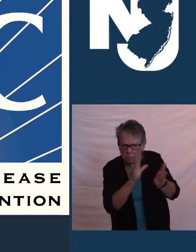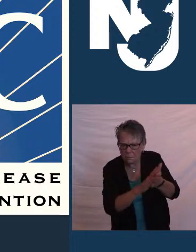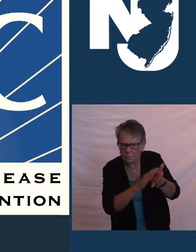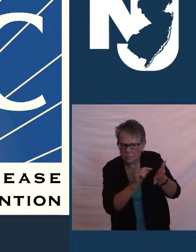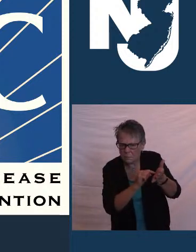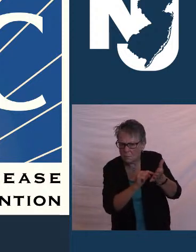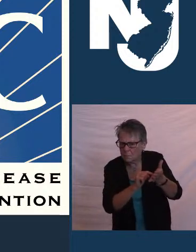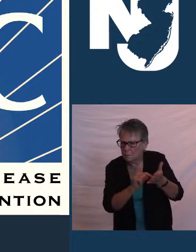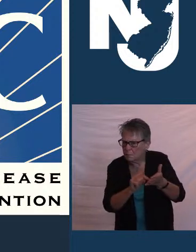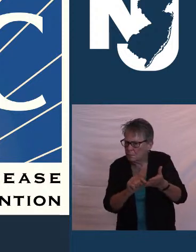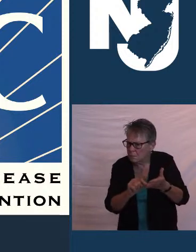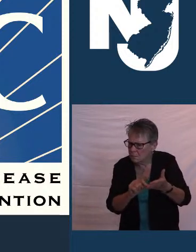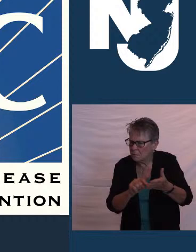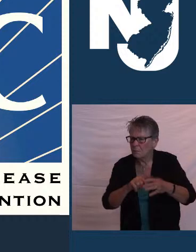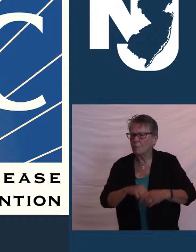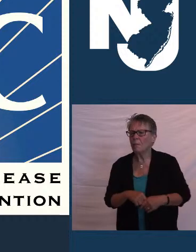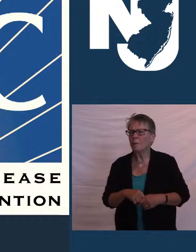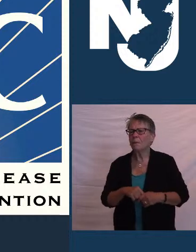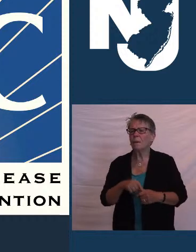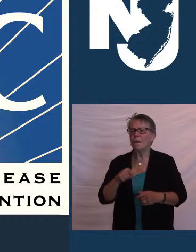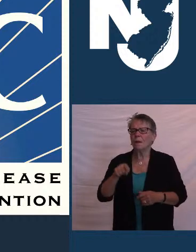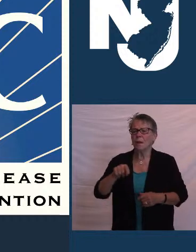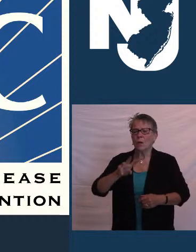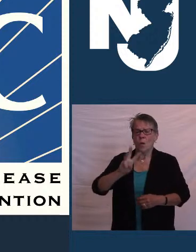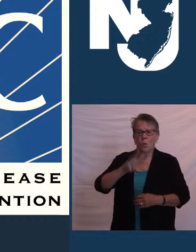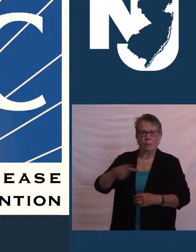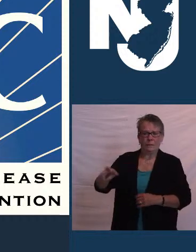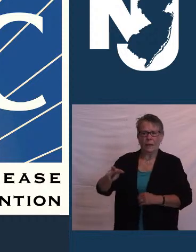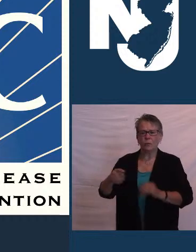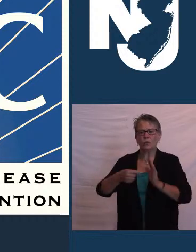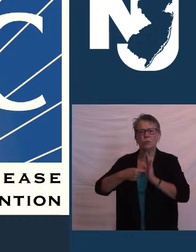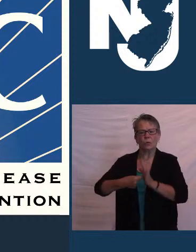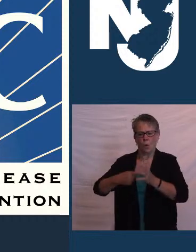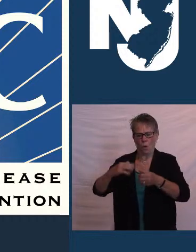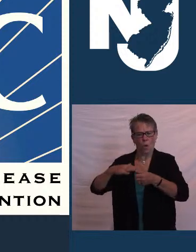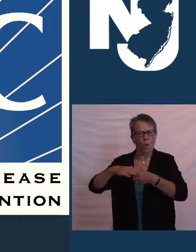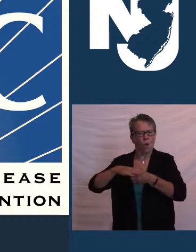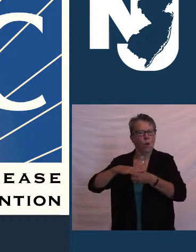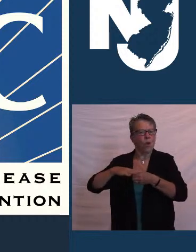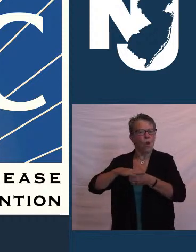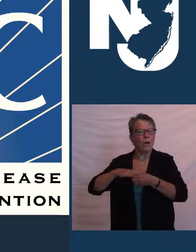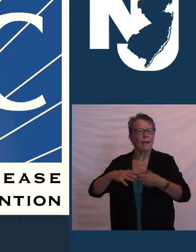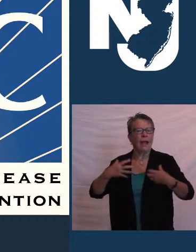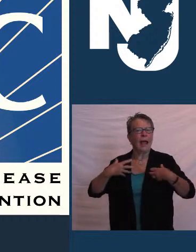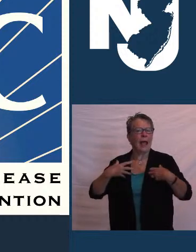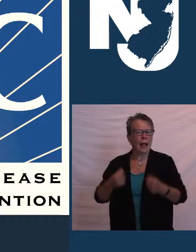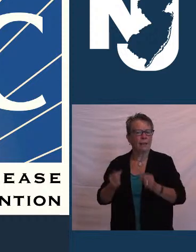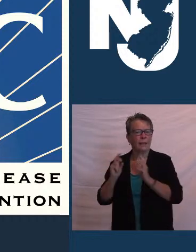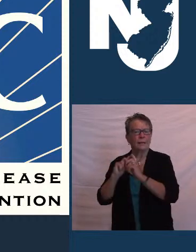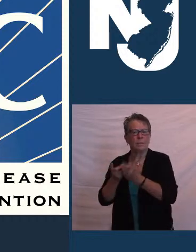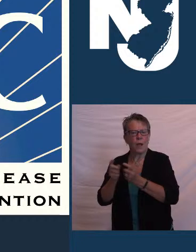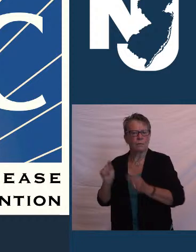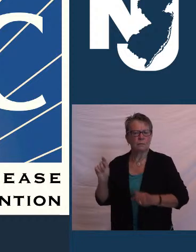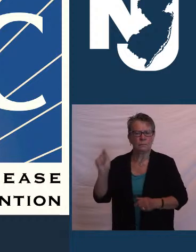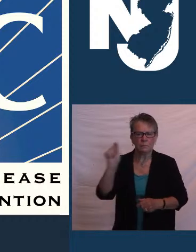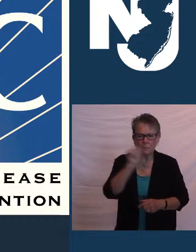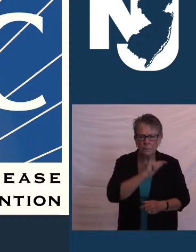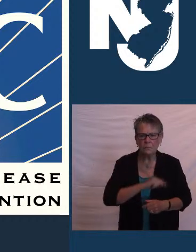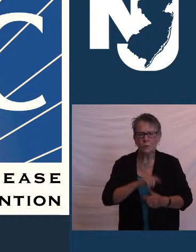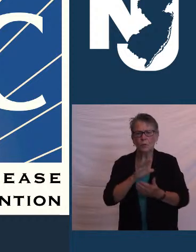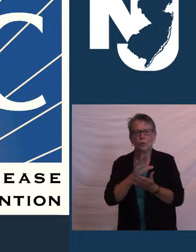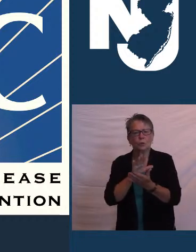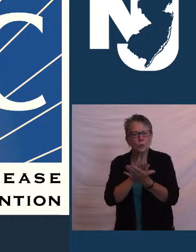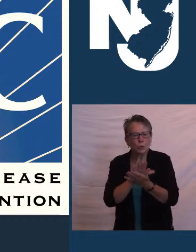health departments, working with school officials and the Department of Health where necessary, have identified as having been due to